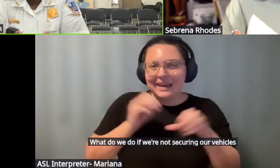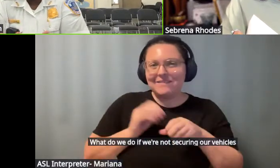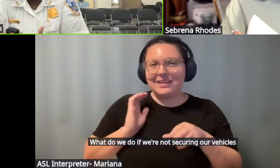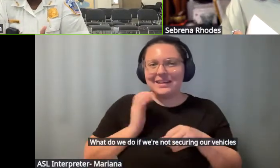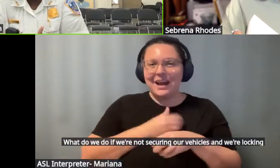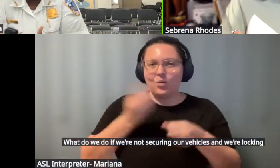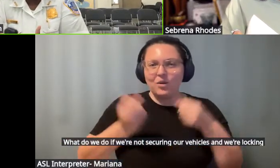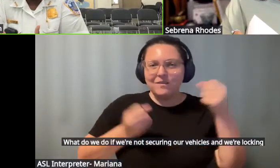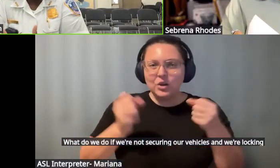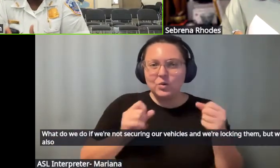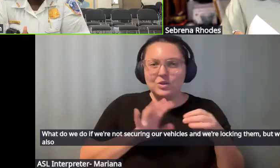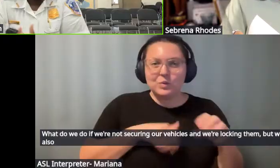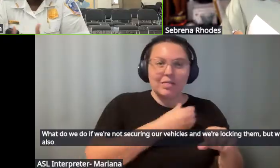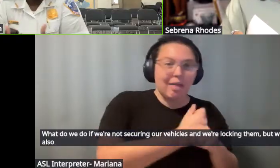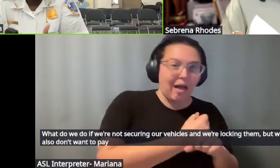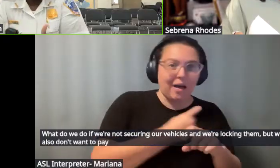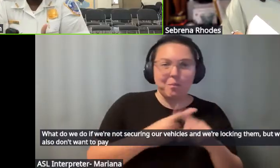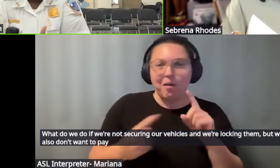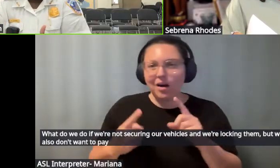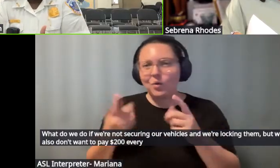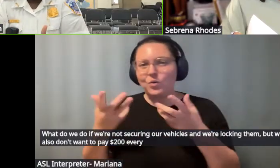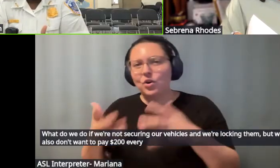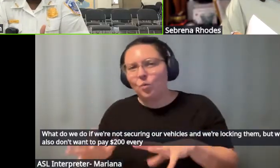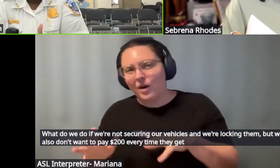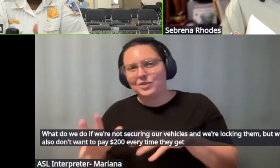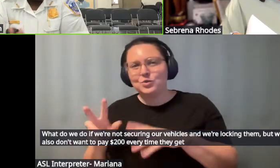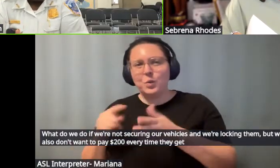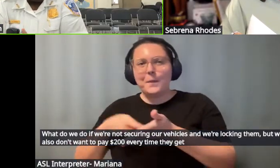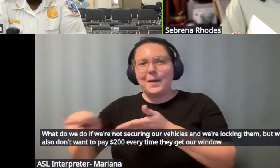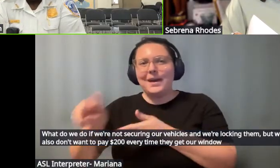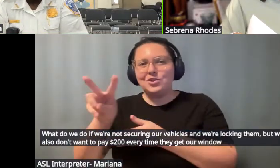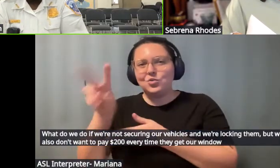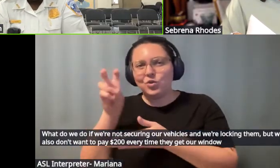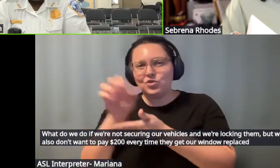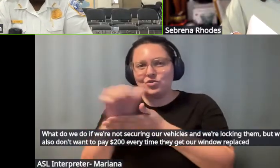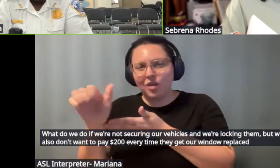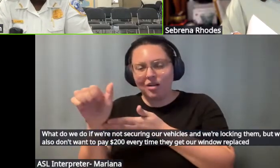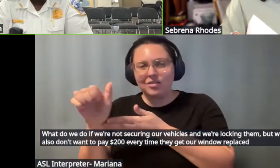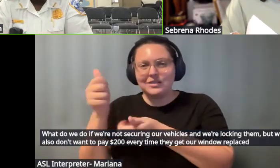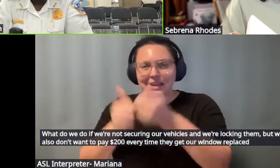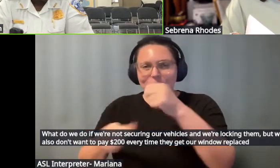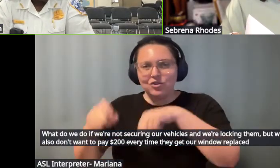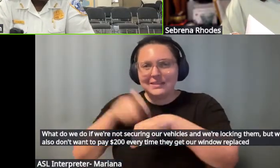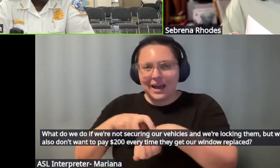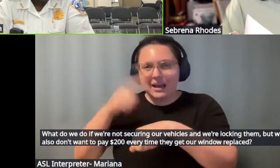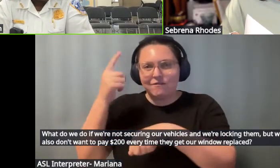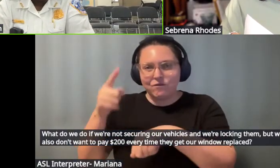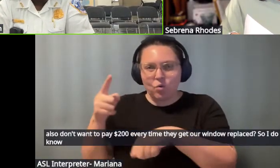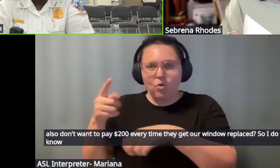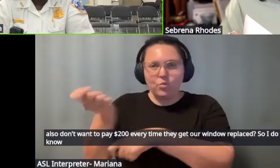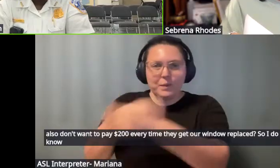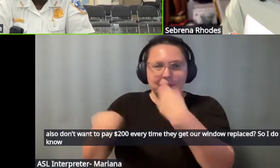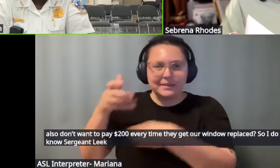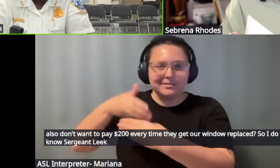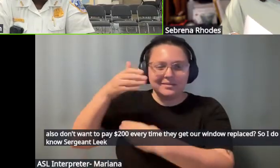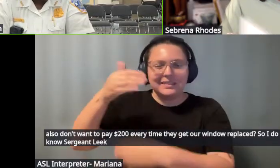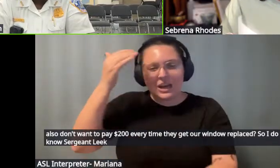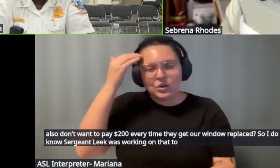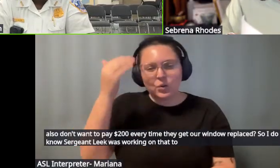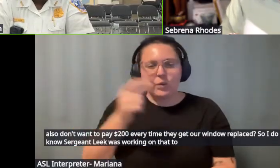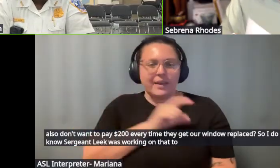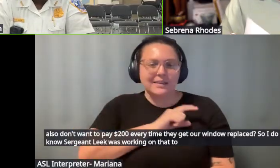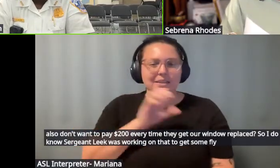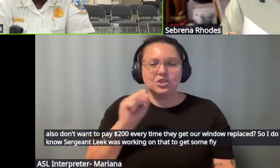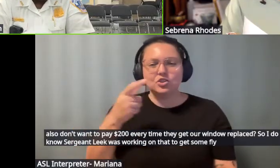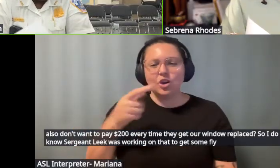but we also don't want to pay $200 every time to get our window replaced? So I do know Sergeant Leak was working on that to get some flyers